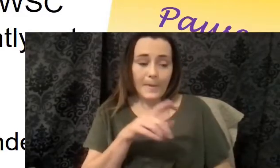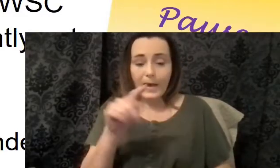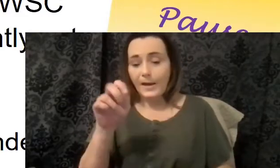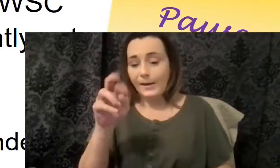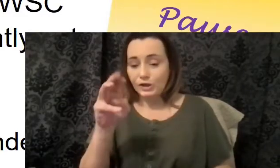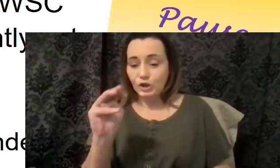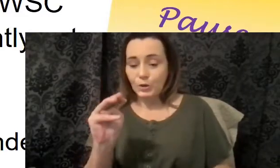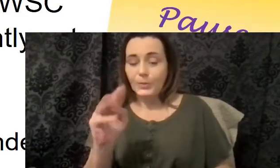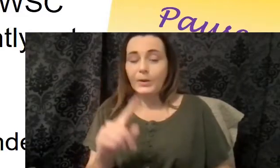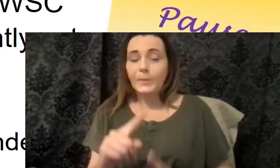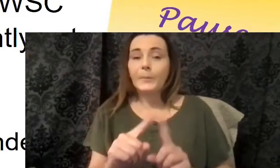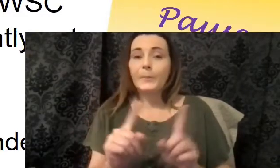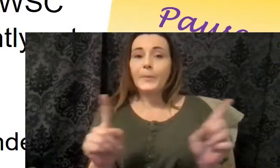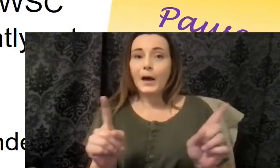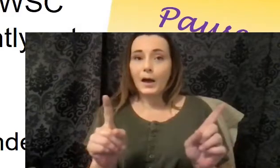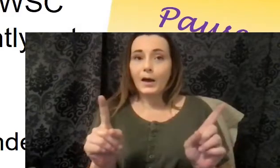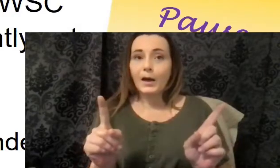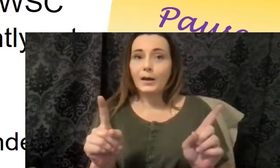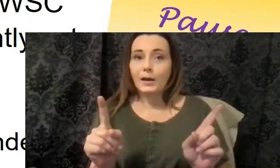be